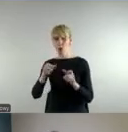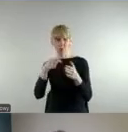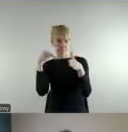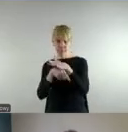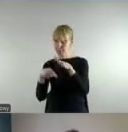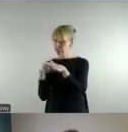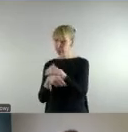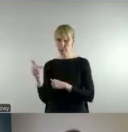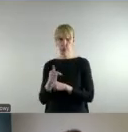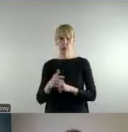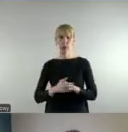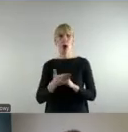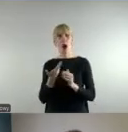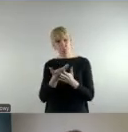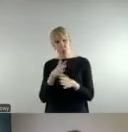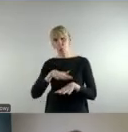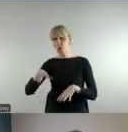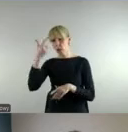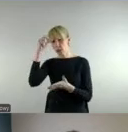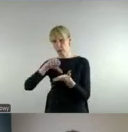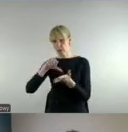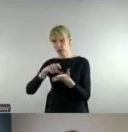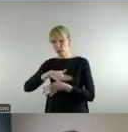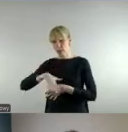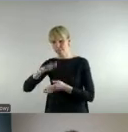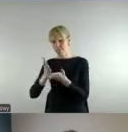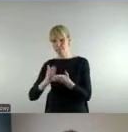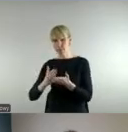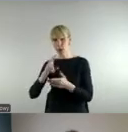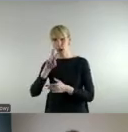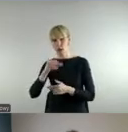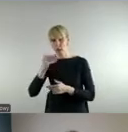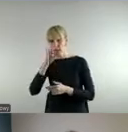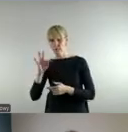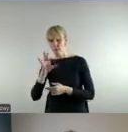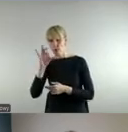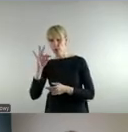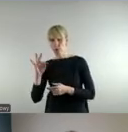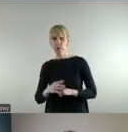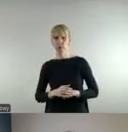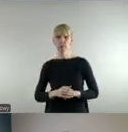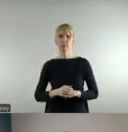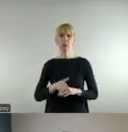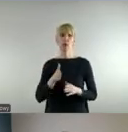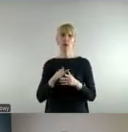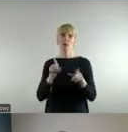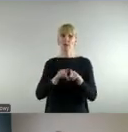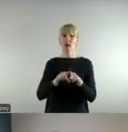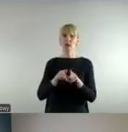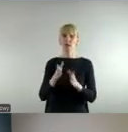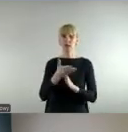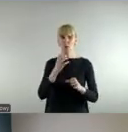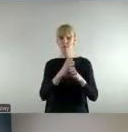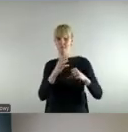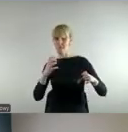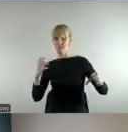Hønefoss. We also have spillage crisis, breaks in water and sewage lines, destroyed pumping stations for water